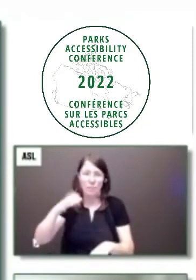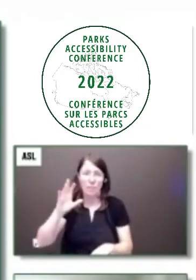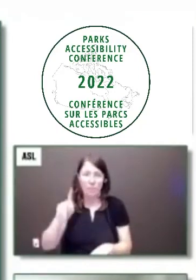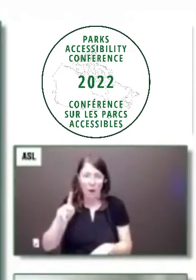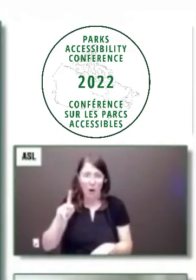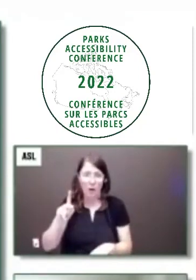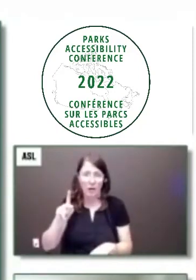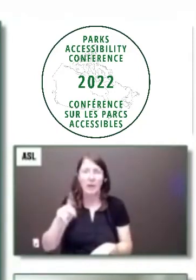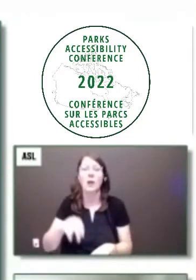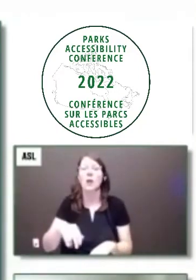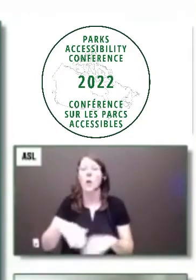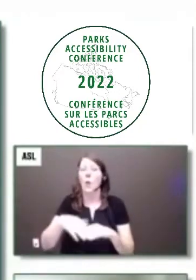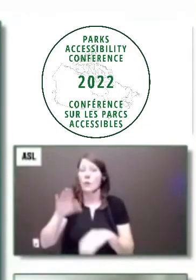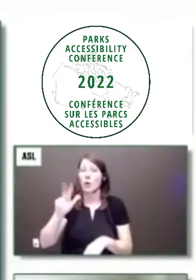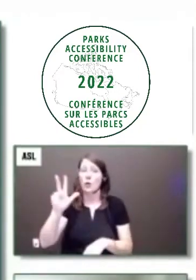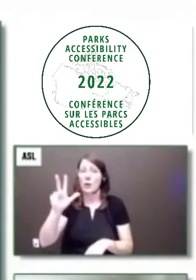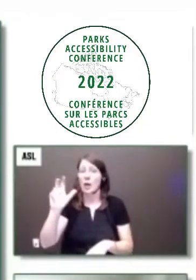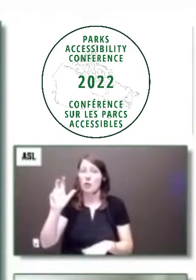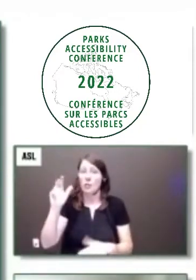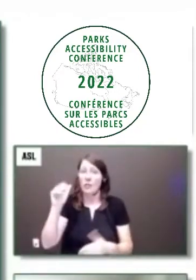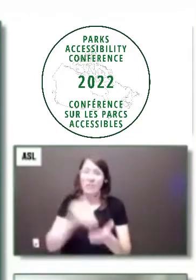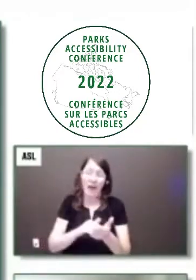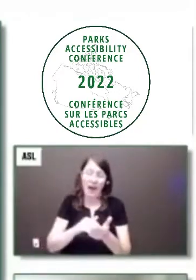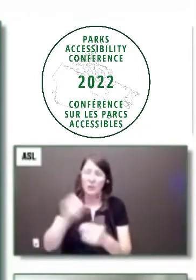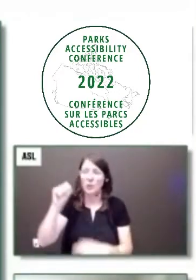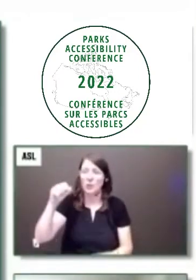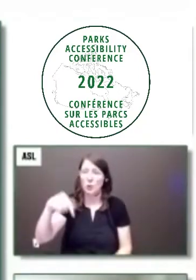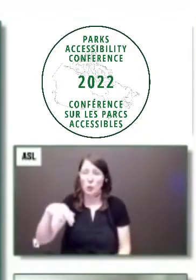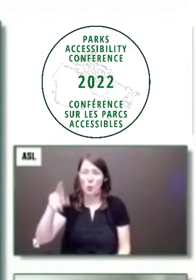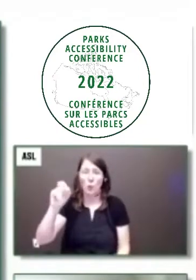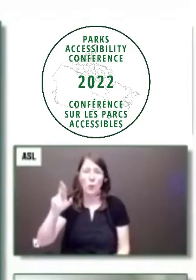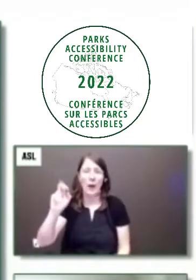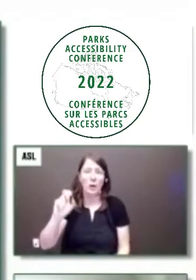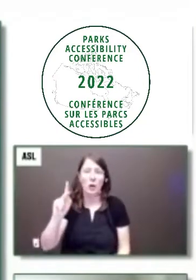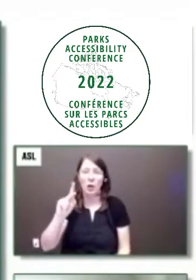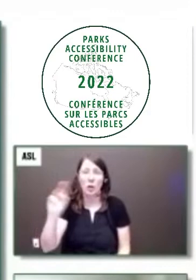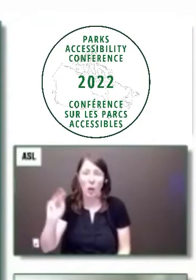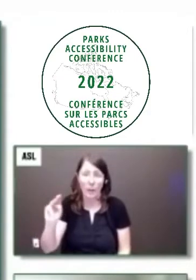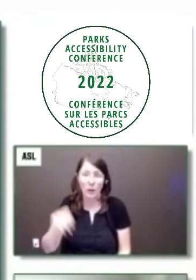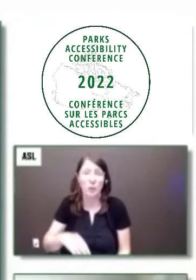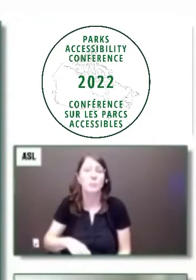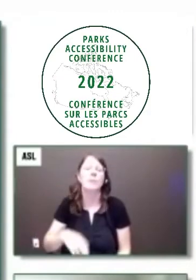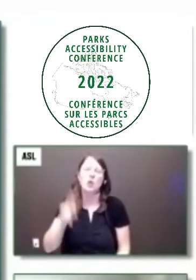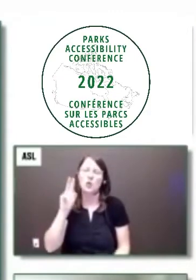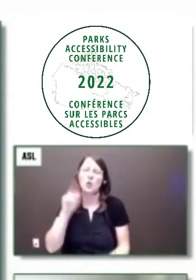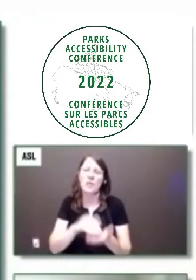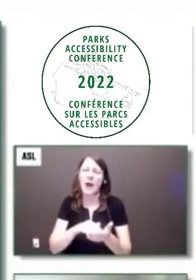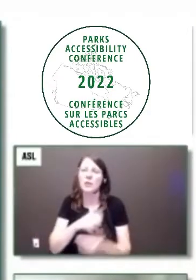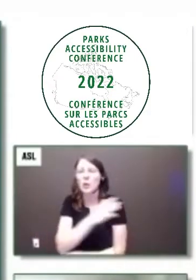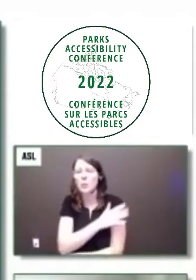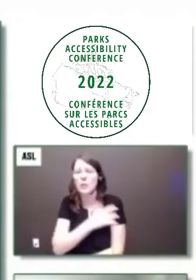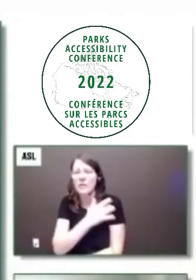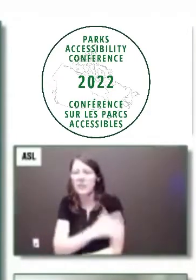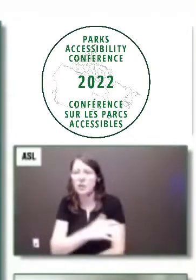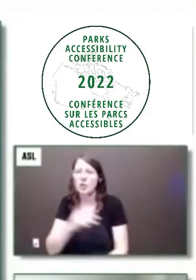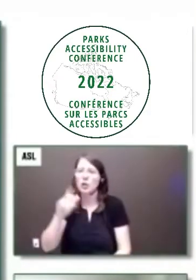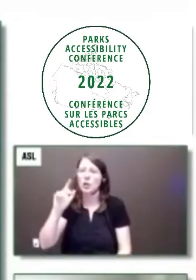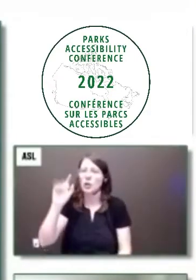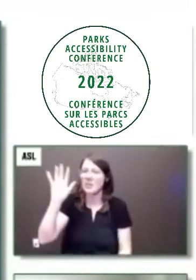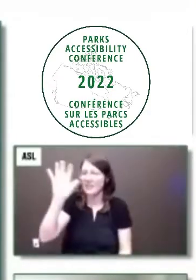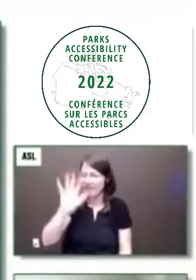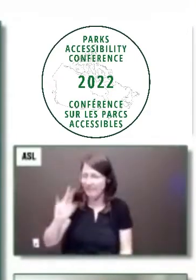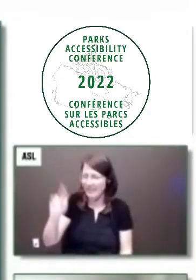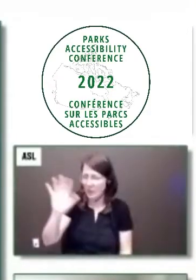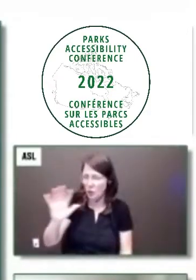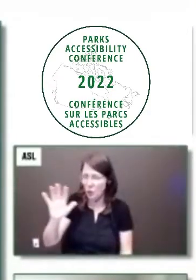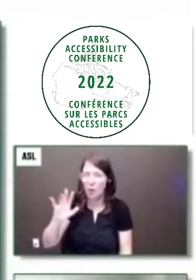and over 2,000 provincial and territorial parks. These parks contain hundreds of species, incredible views, and important cultural and